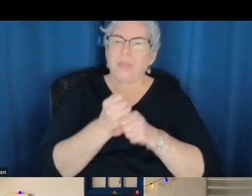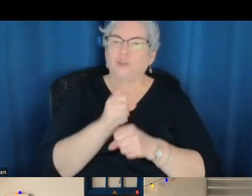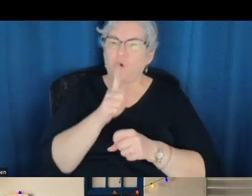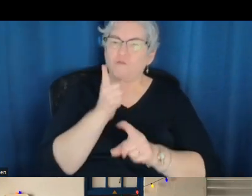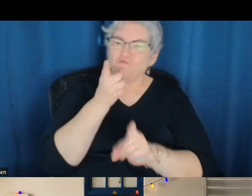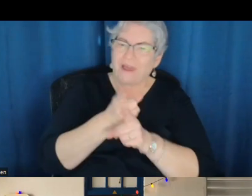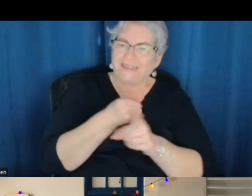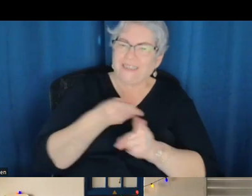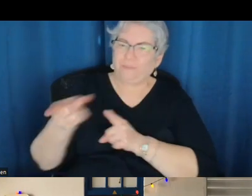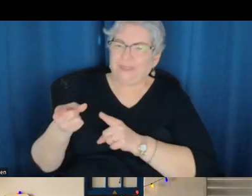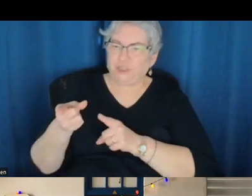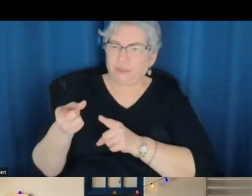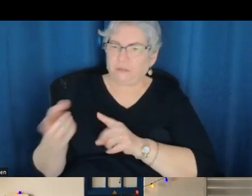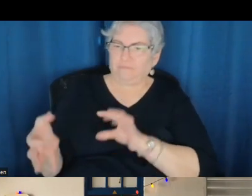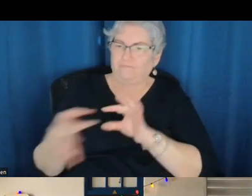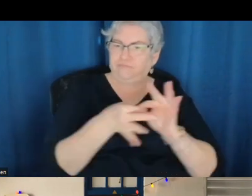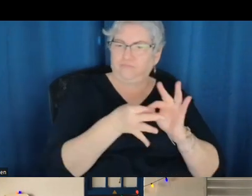species.